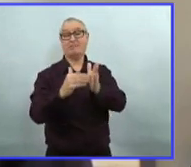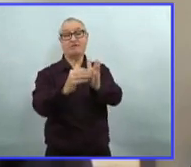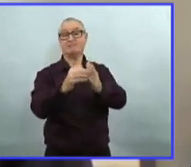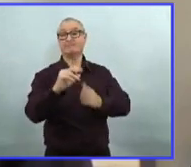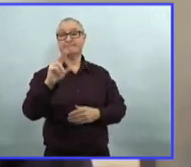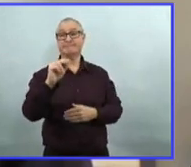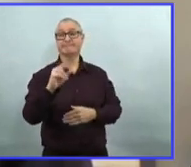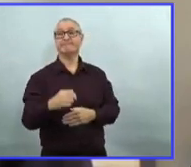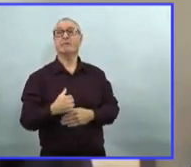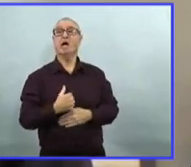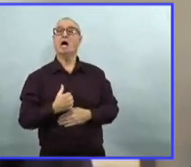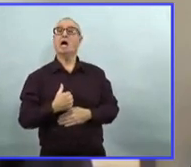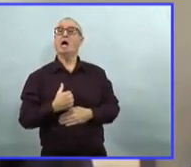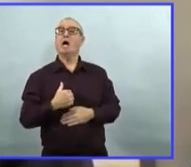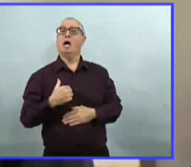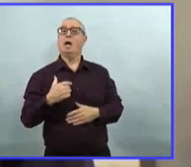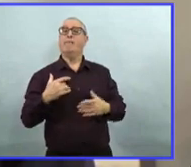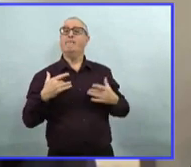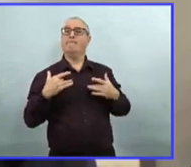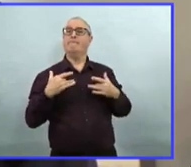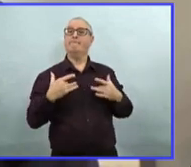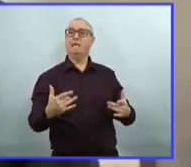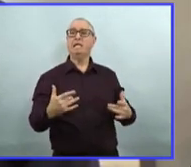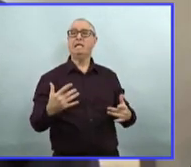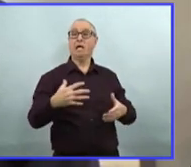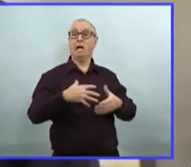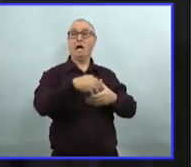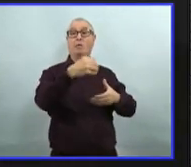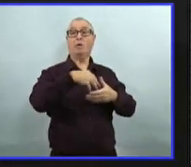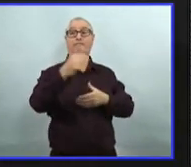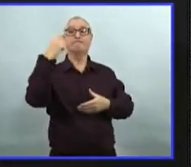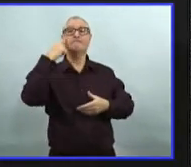of the situation as well.